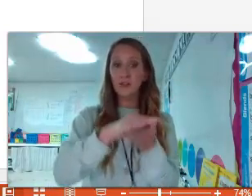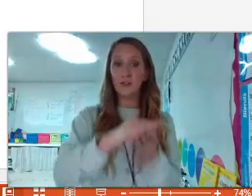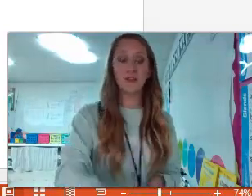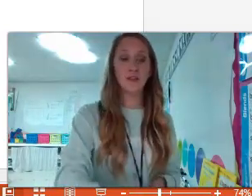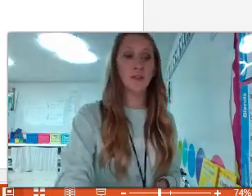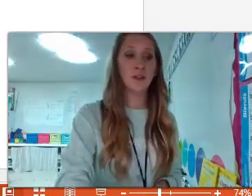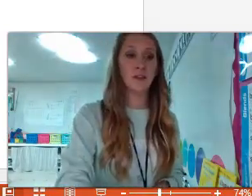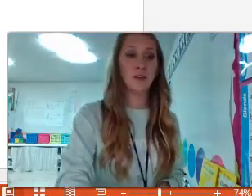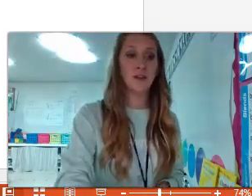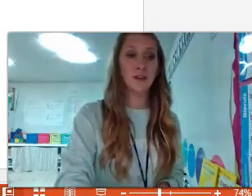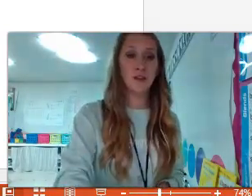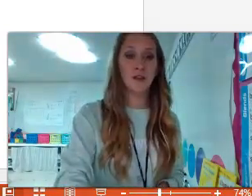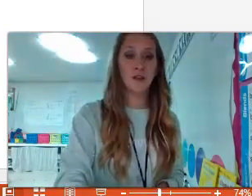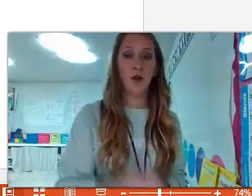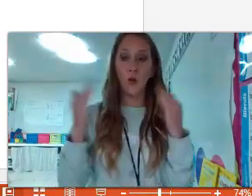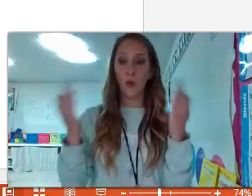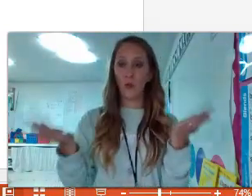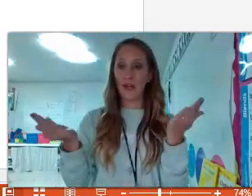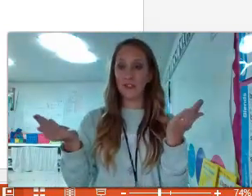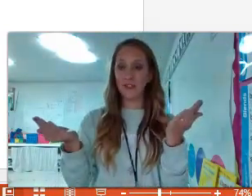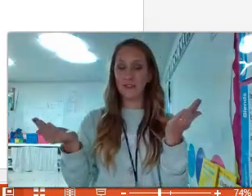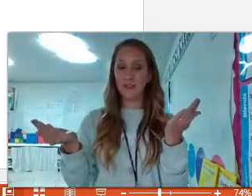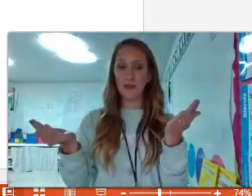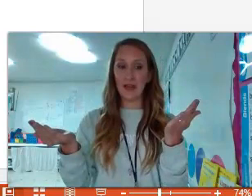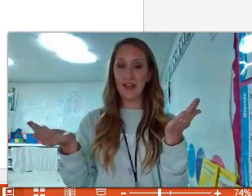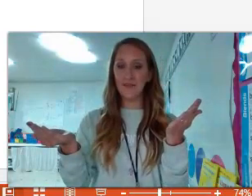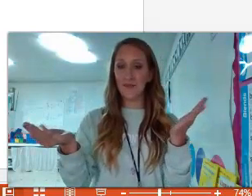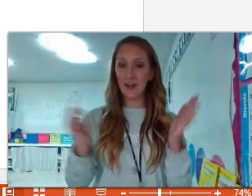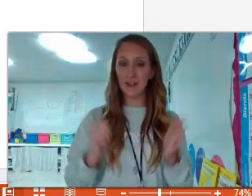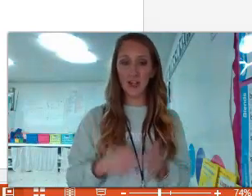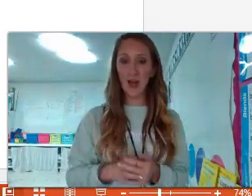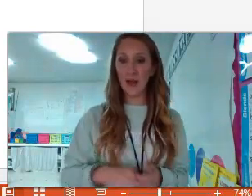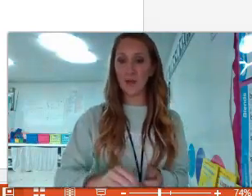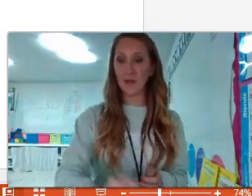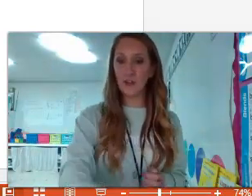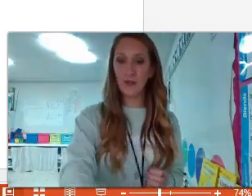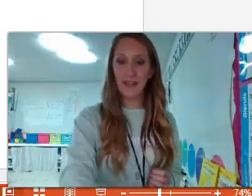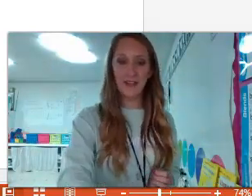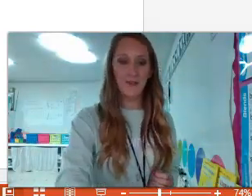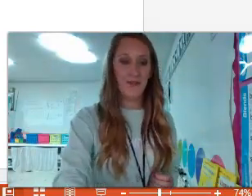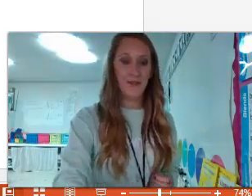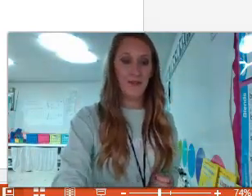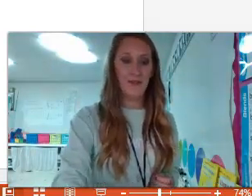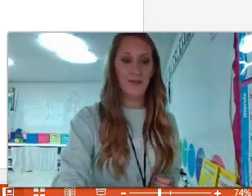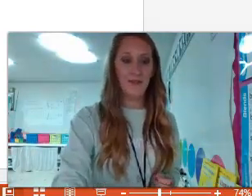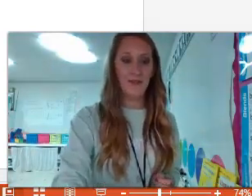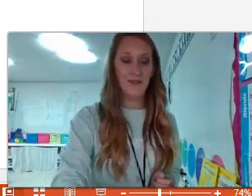school, what? Okay, all right, good job. I hope you enjoyed.